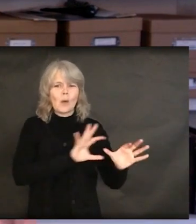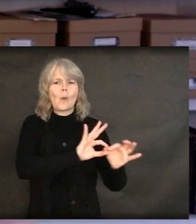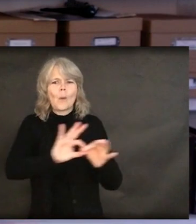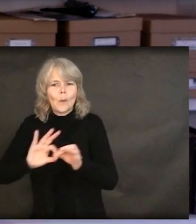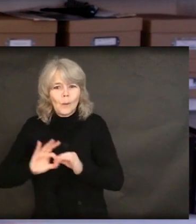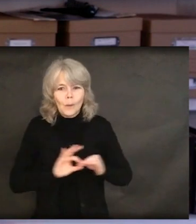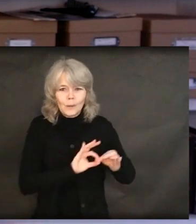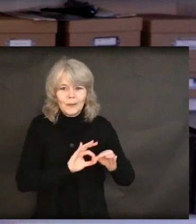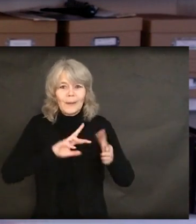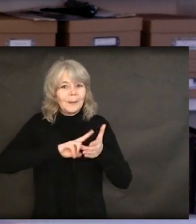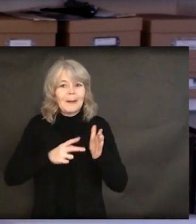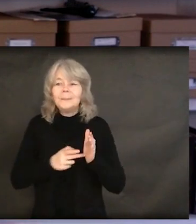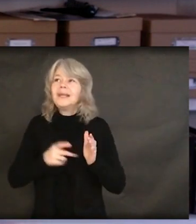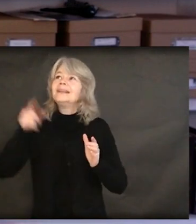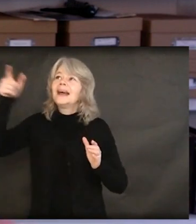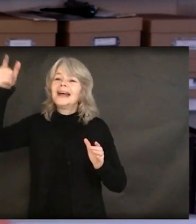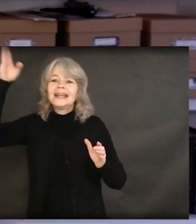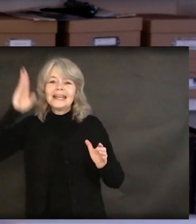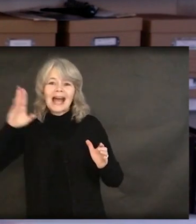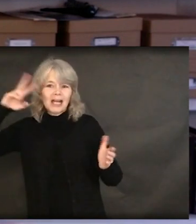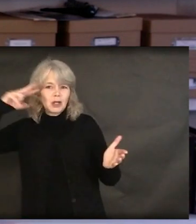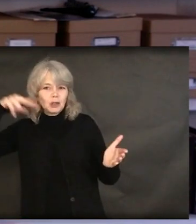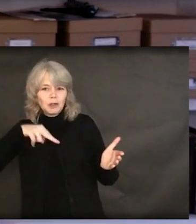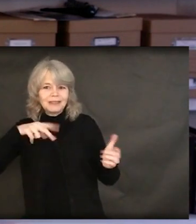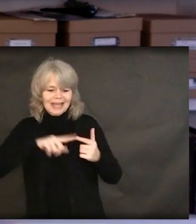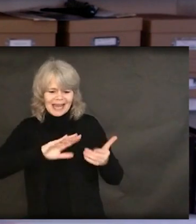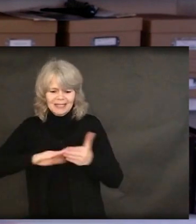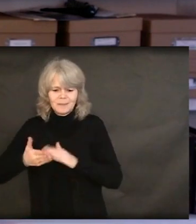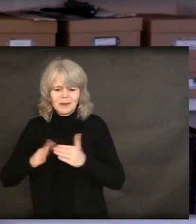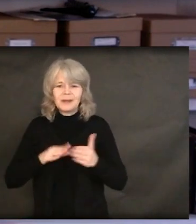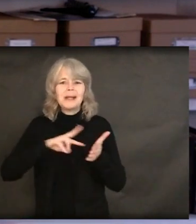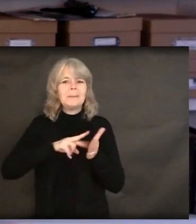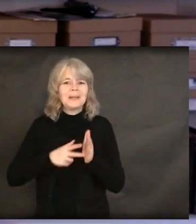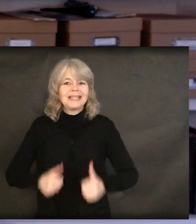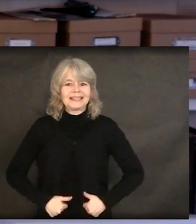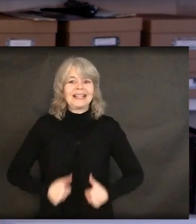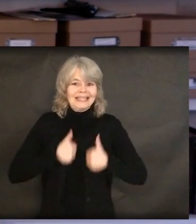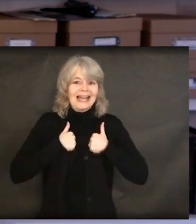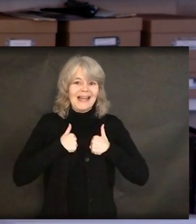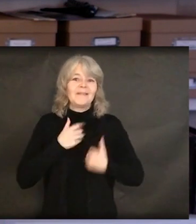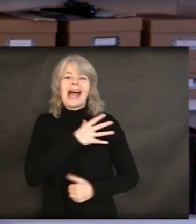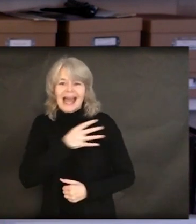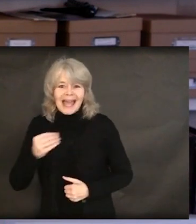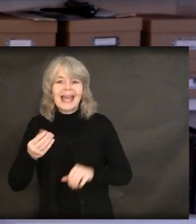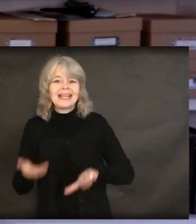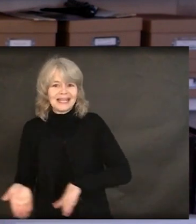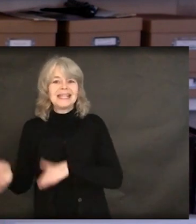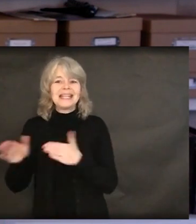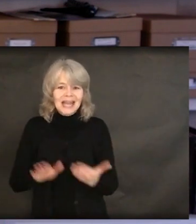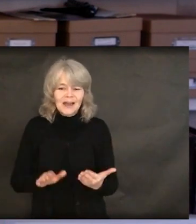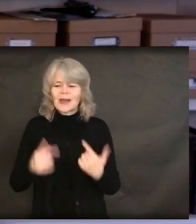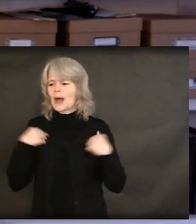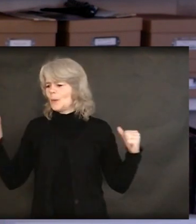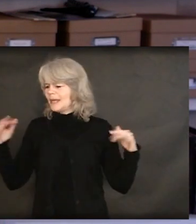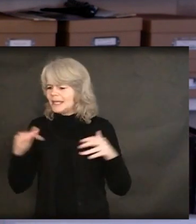us that in God's eyes, community is a matter of life and death. That how we